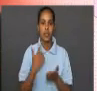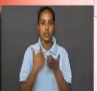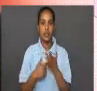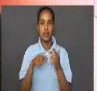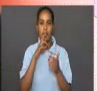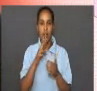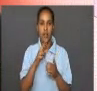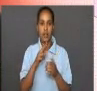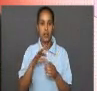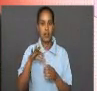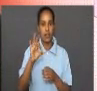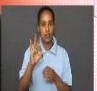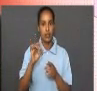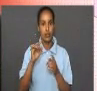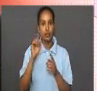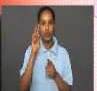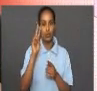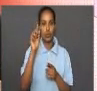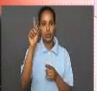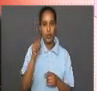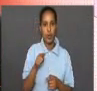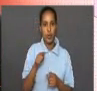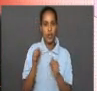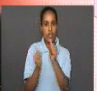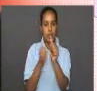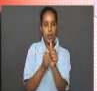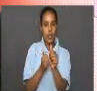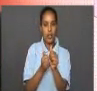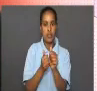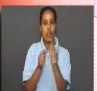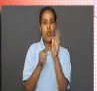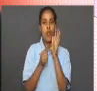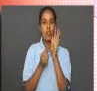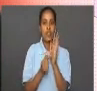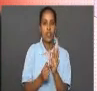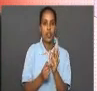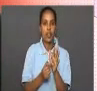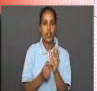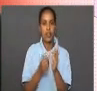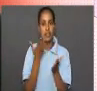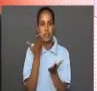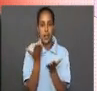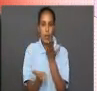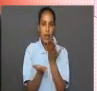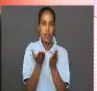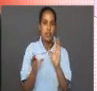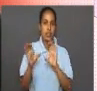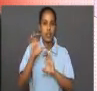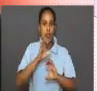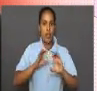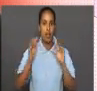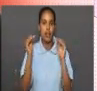These are raised to the power of their respective coefficient in the balanced